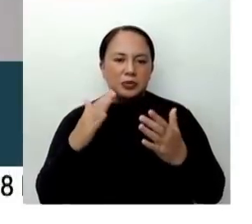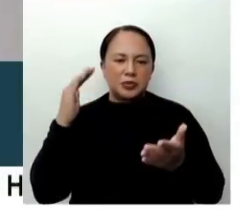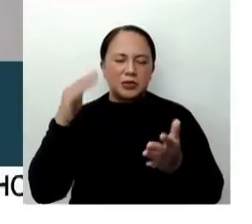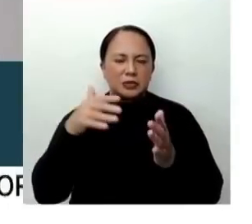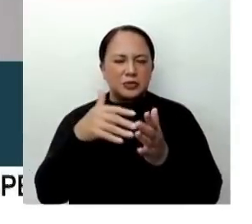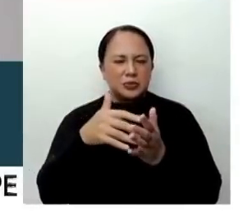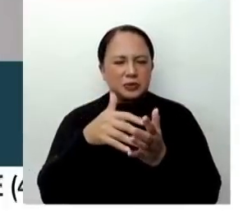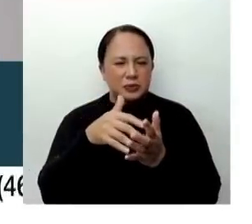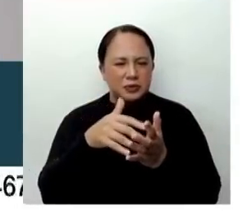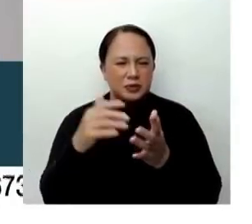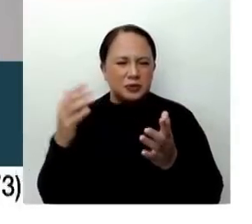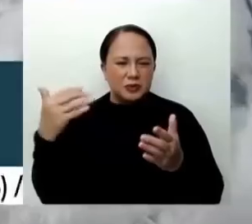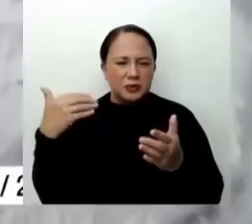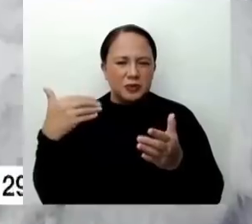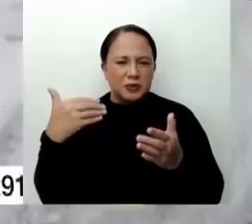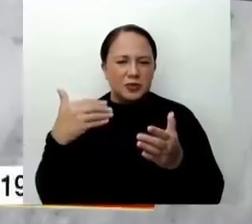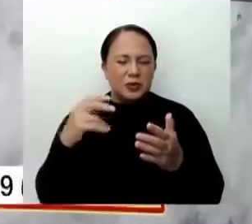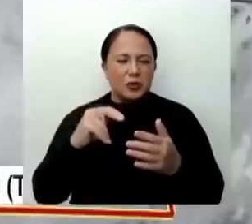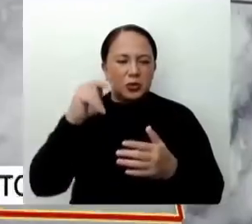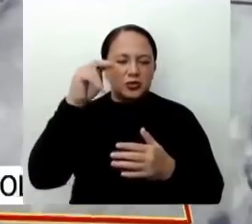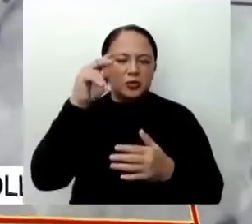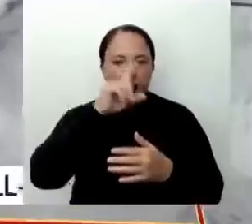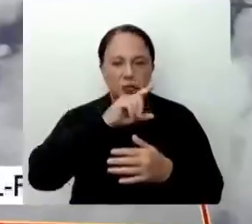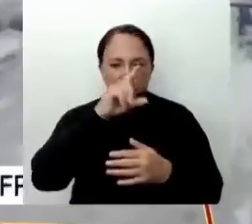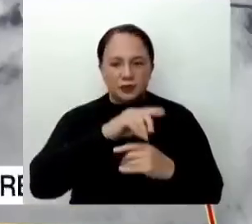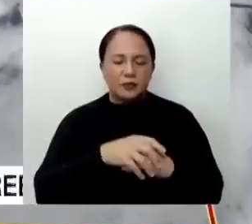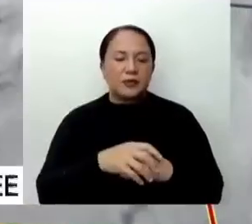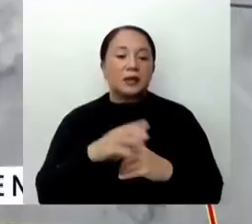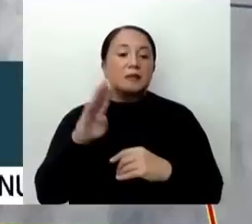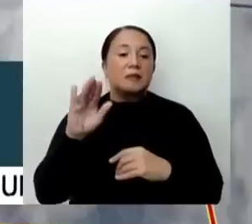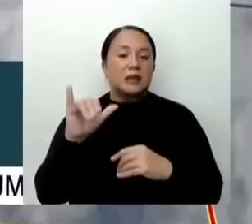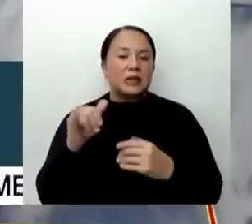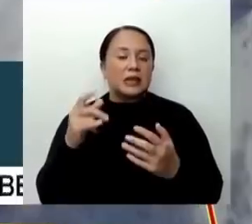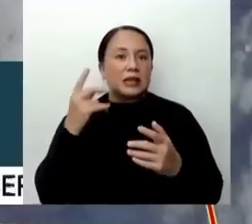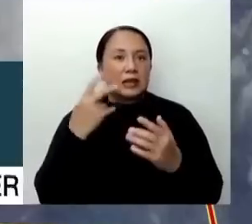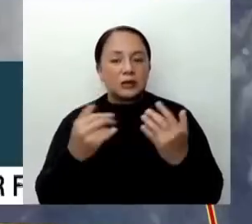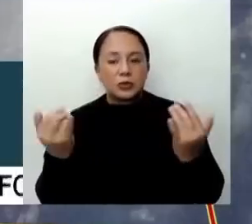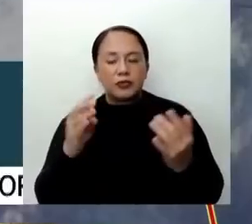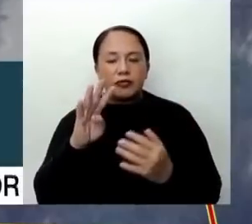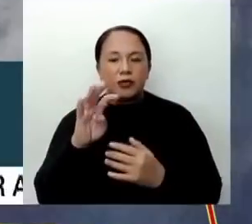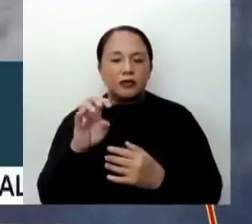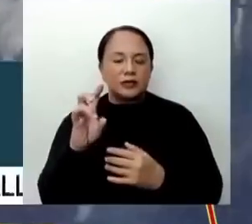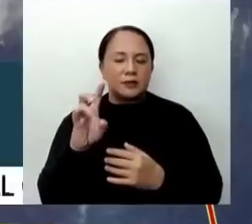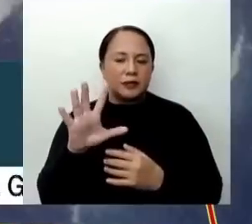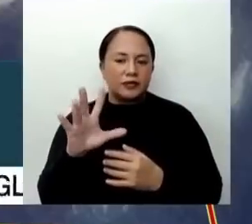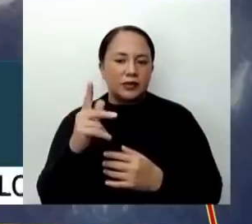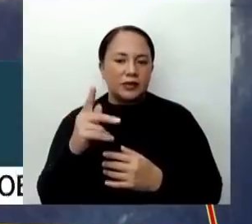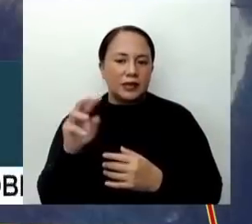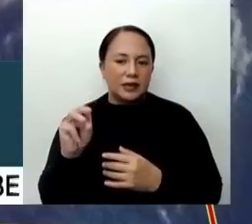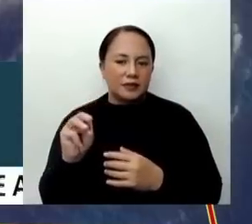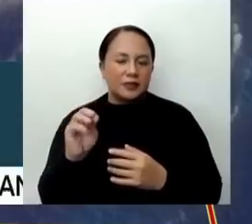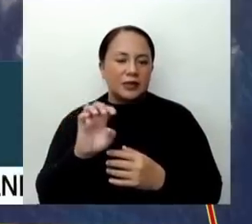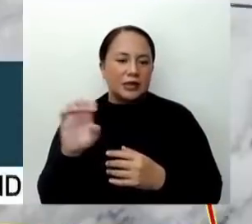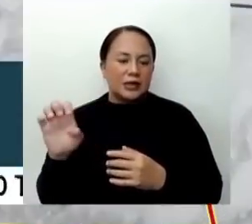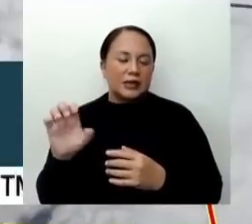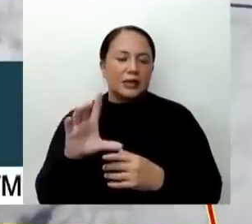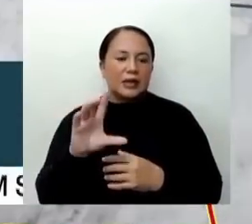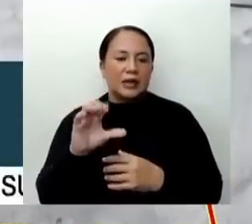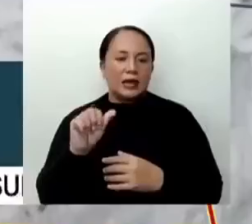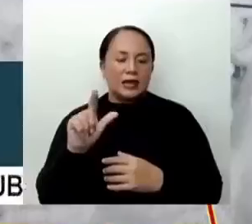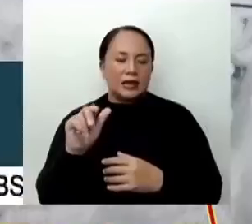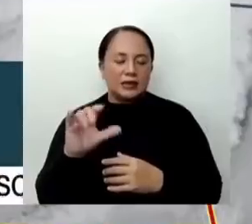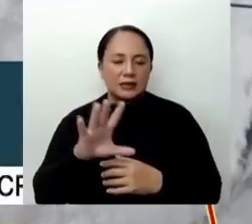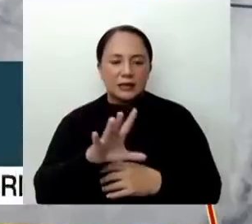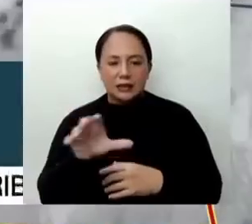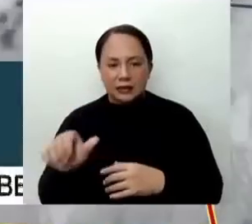continues to move closer to extreme northern Luzon. Betty was last located 475 kilometers east of Calayan, Cagayan,